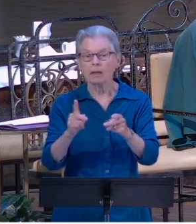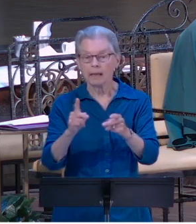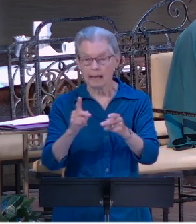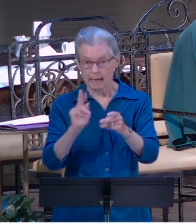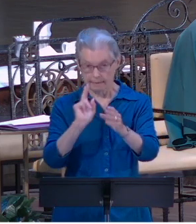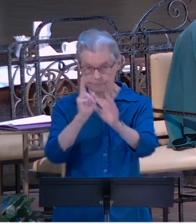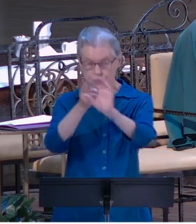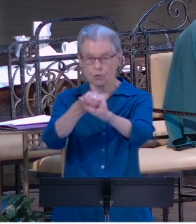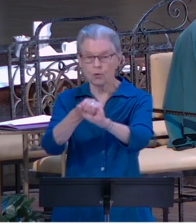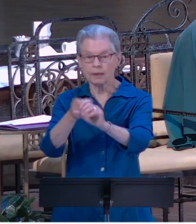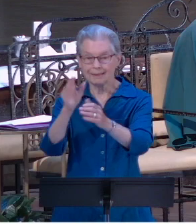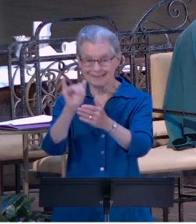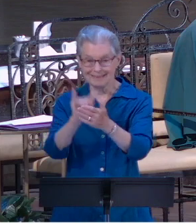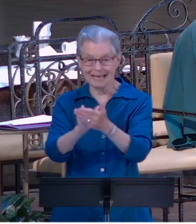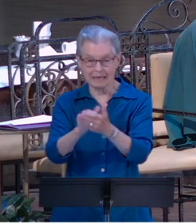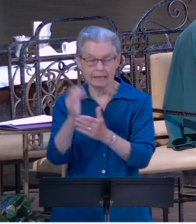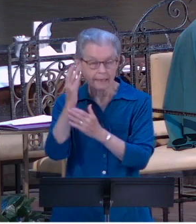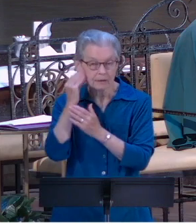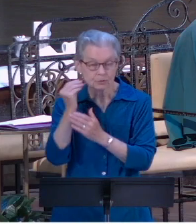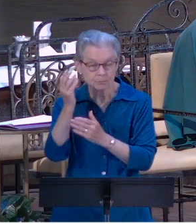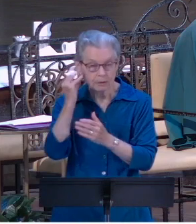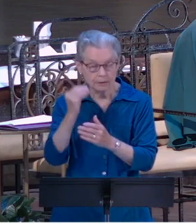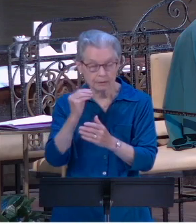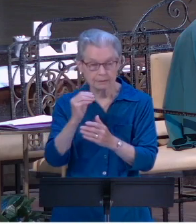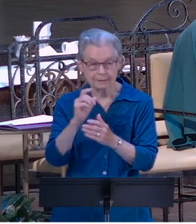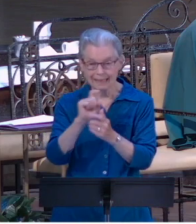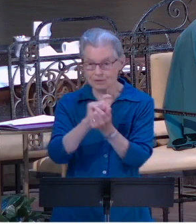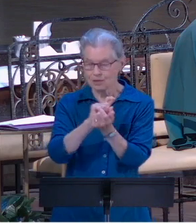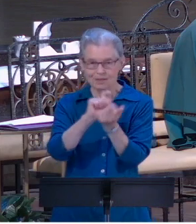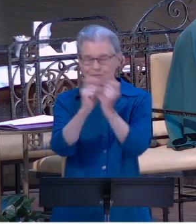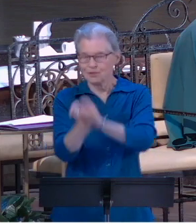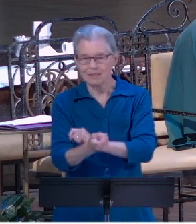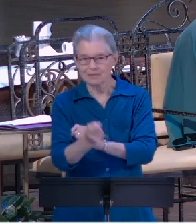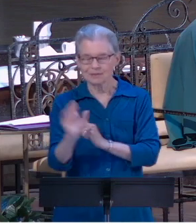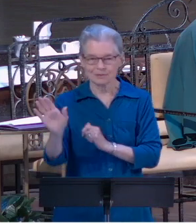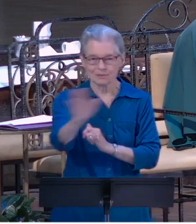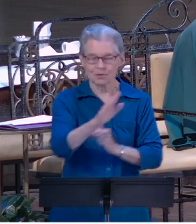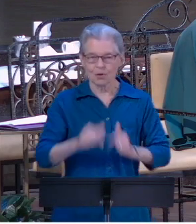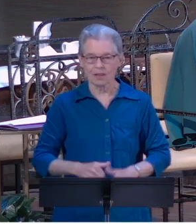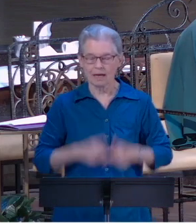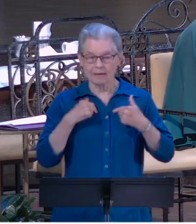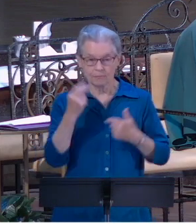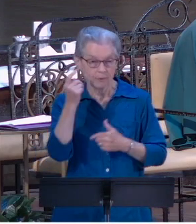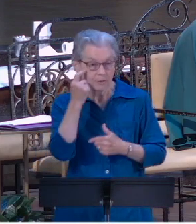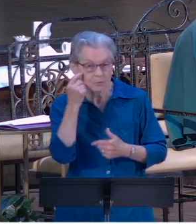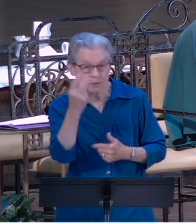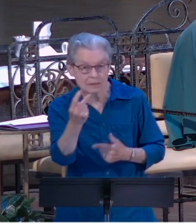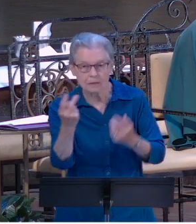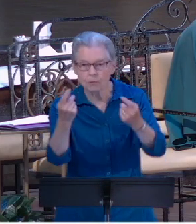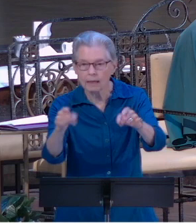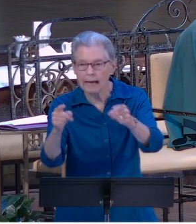have experienced the life-changing six-day immersion at Keno.